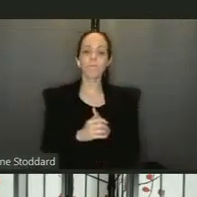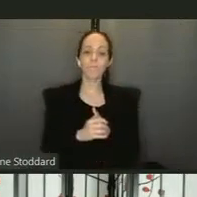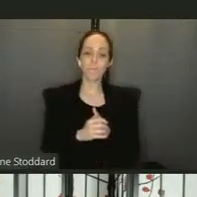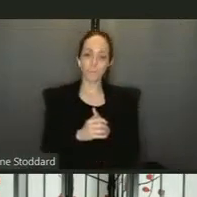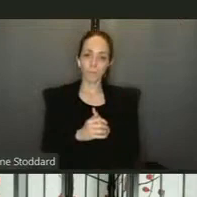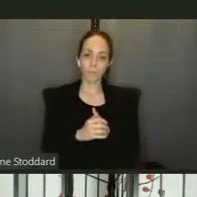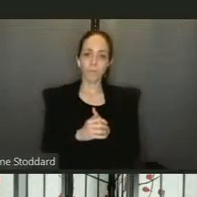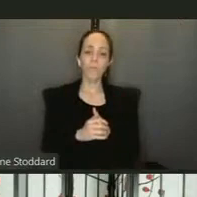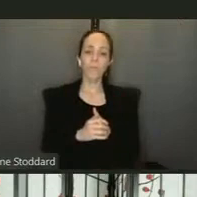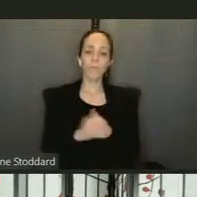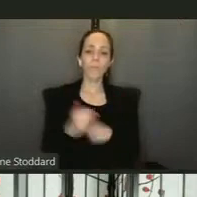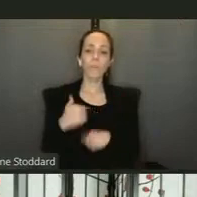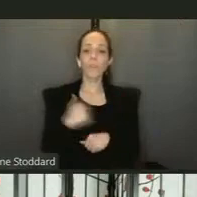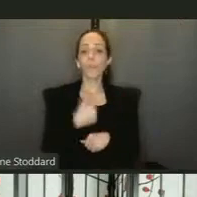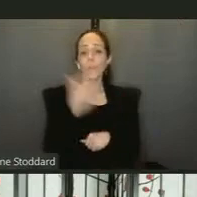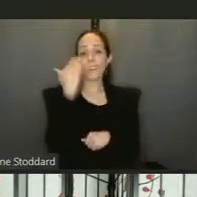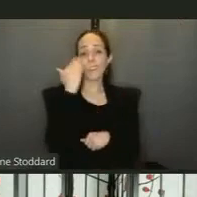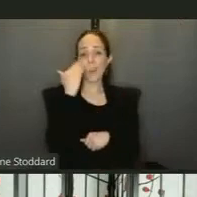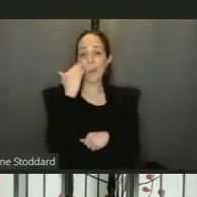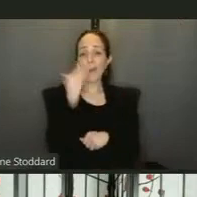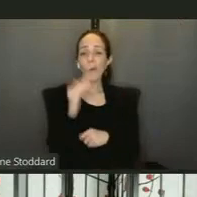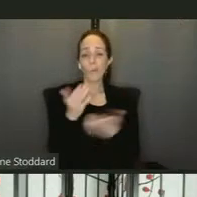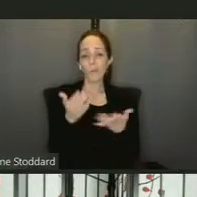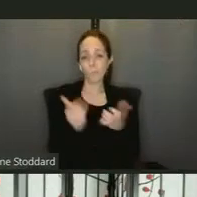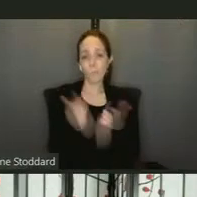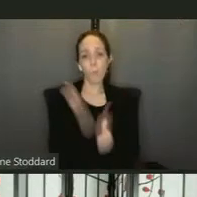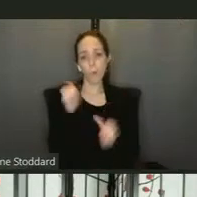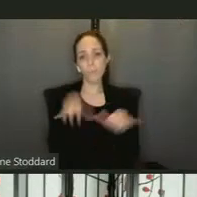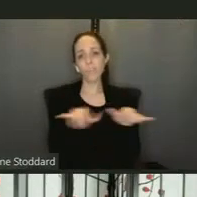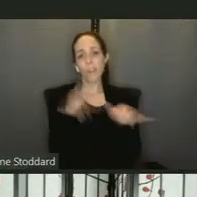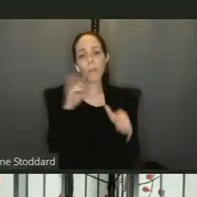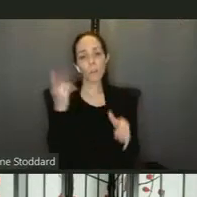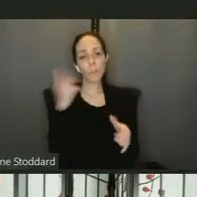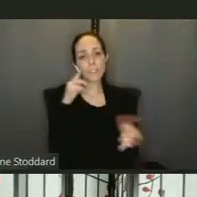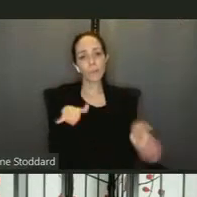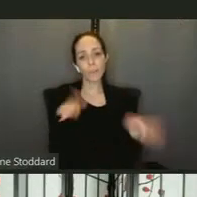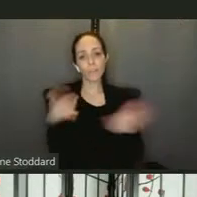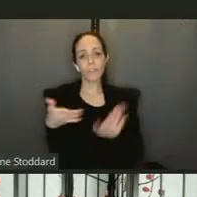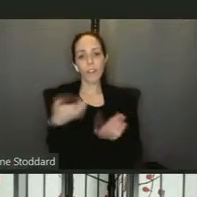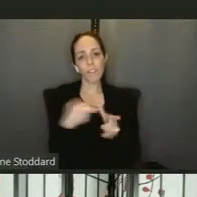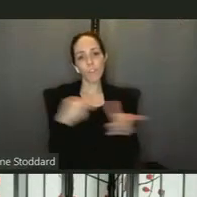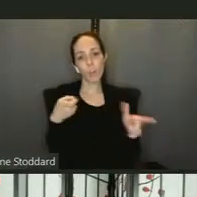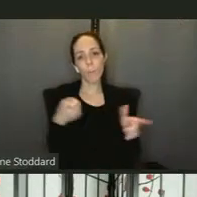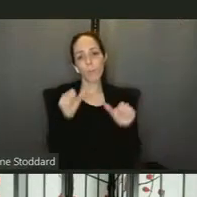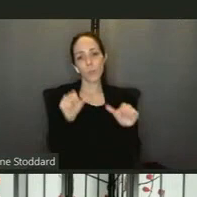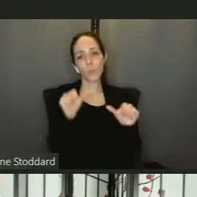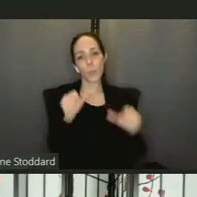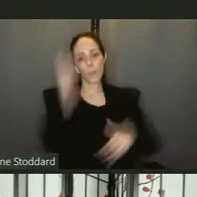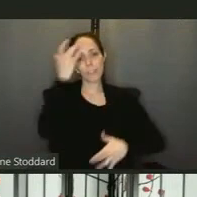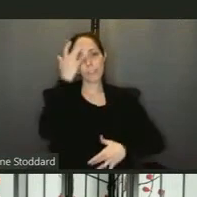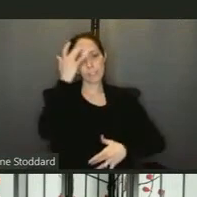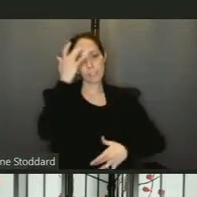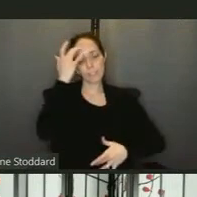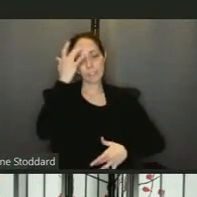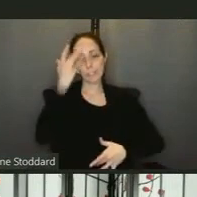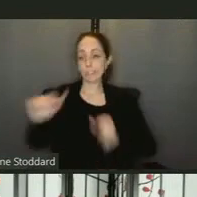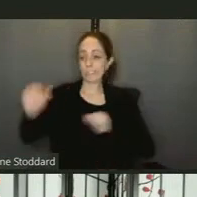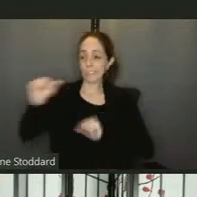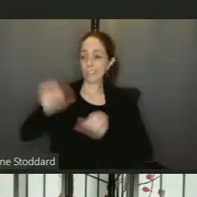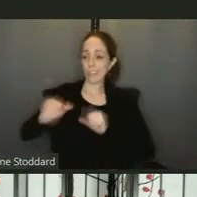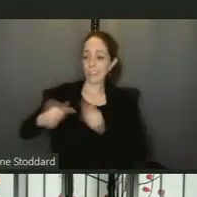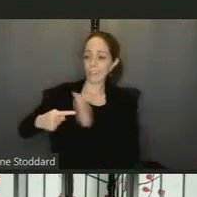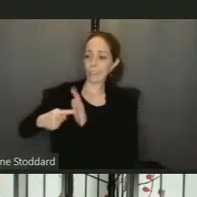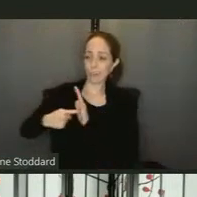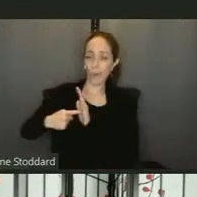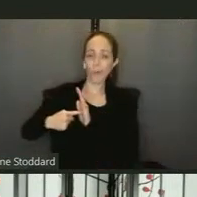know 8 of those are chronic disease. Research, both in terms of public health and medical science, tells us that having one or more